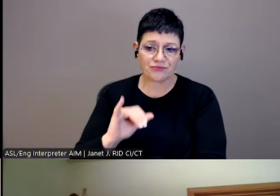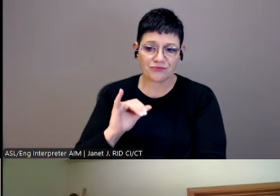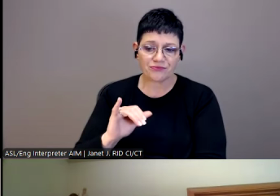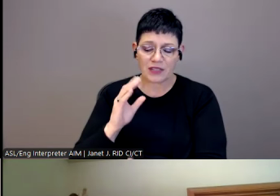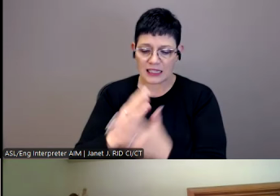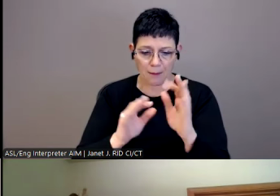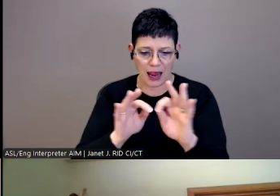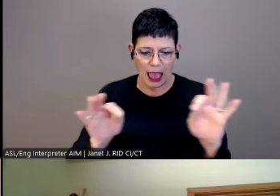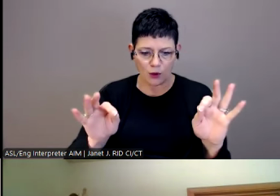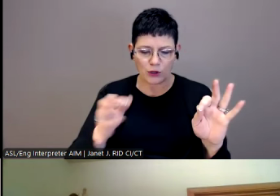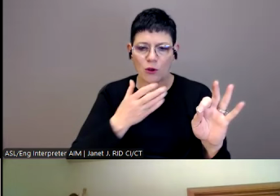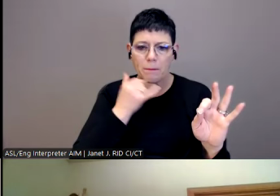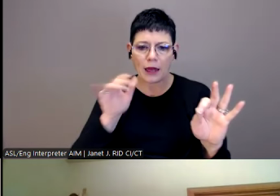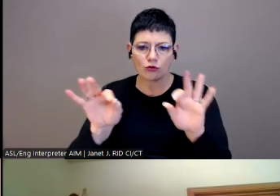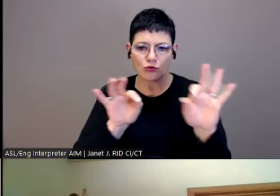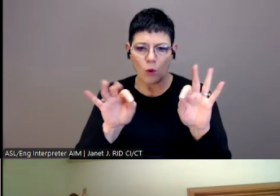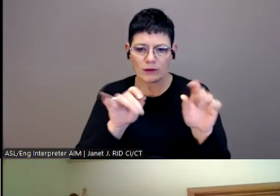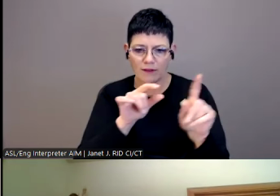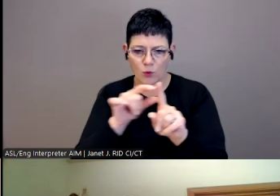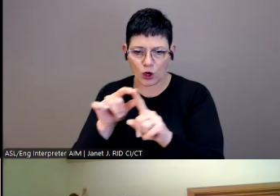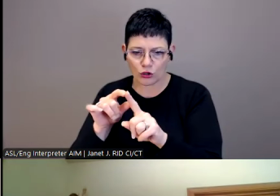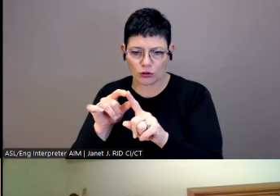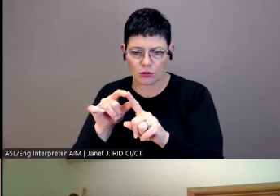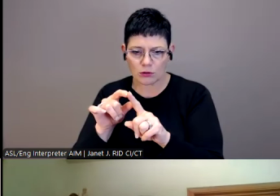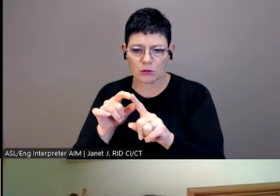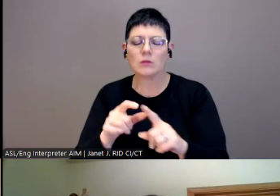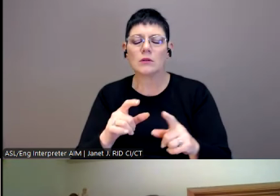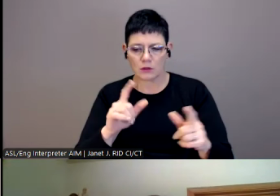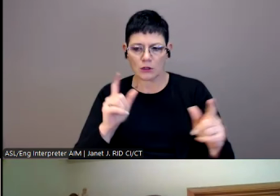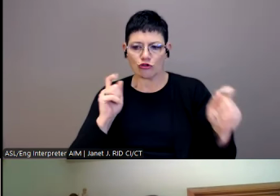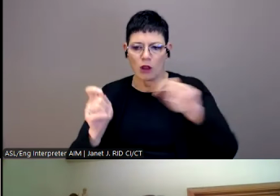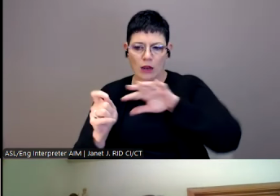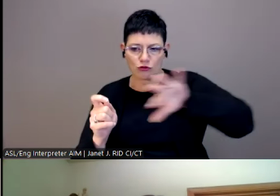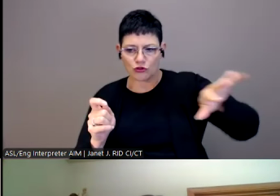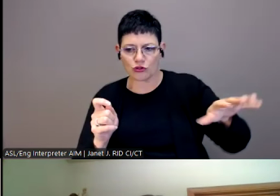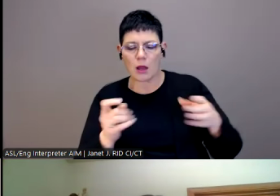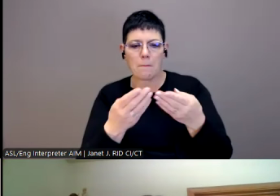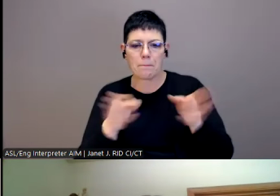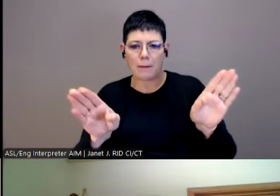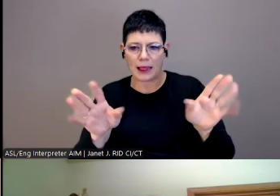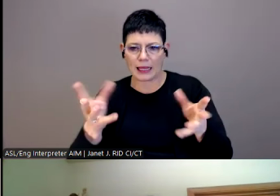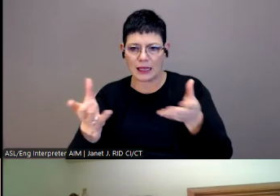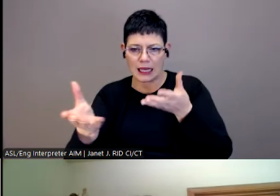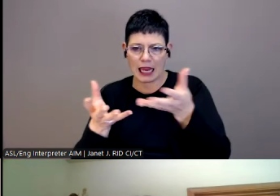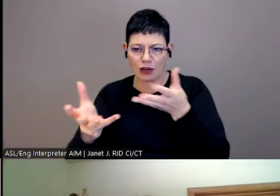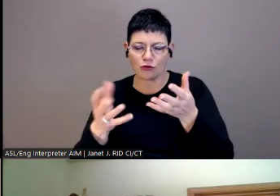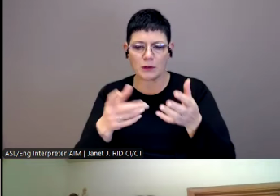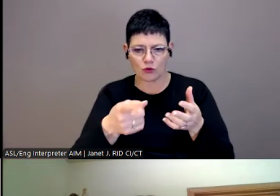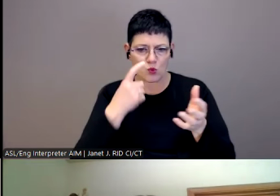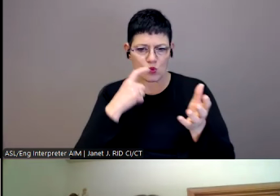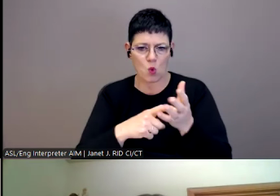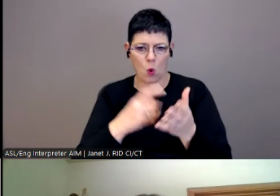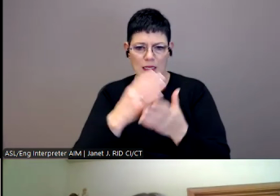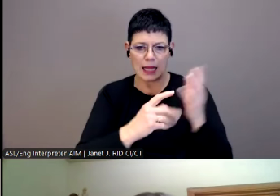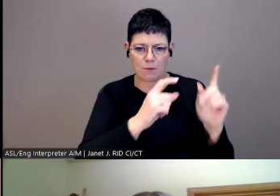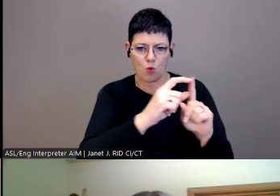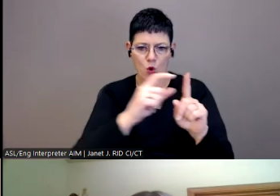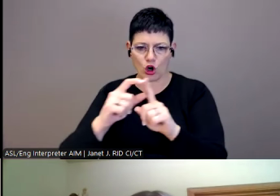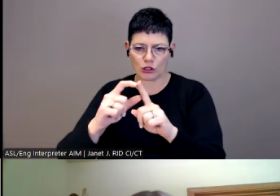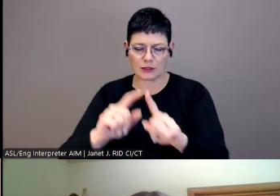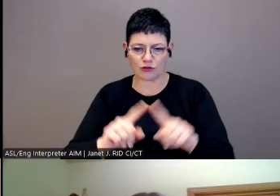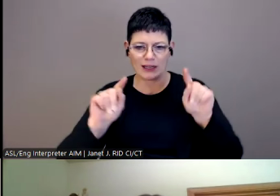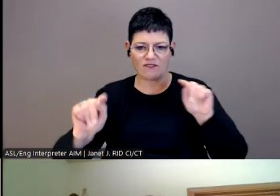us communicate this better. So we changed it to Public Engagement Toolkit. So I apologize for that discrepancy. If you're hearing either of those terms,